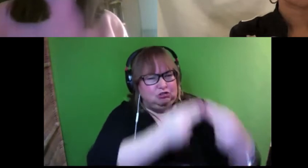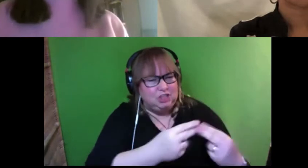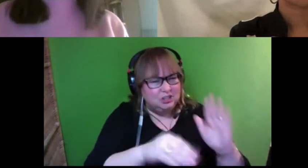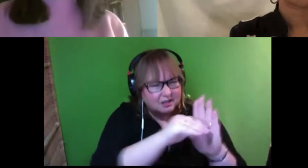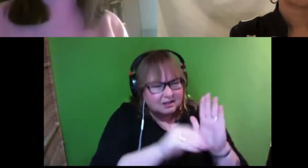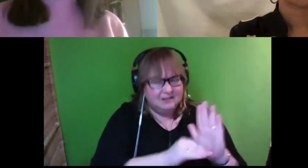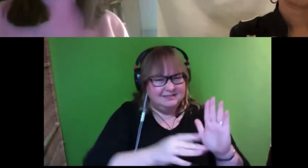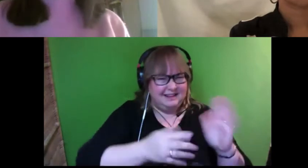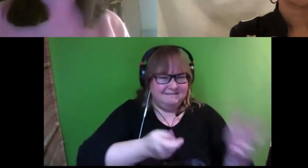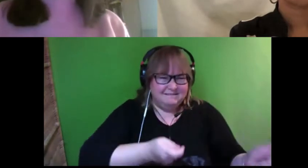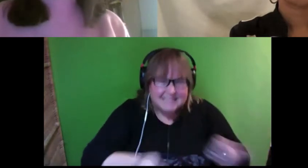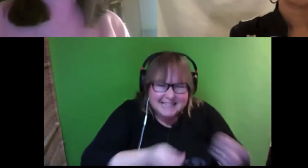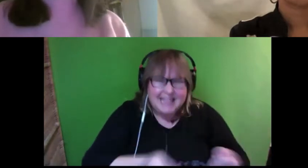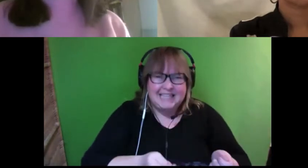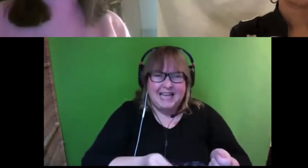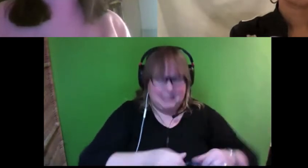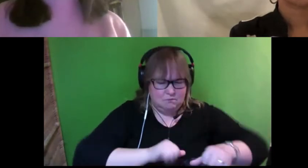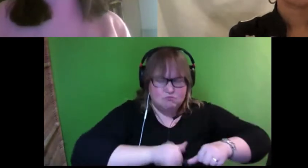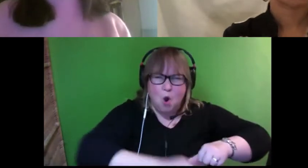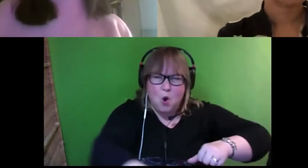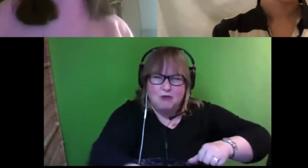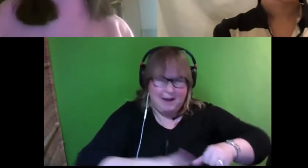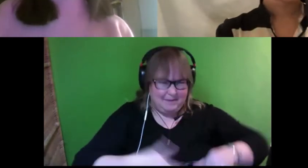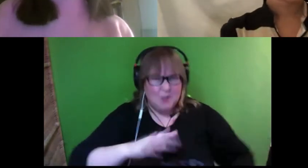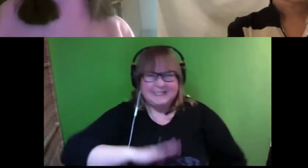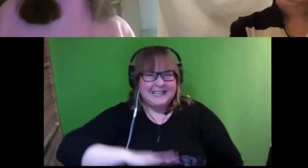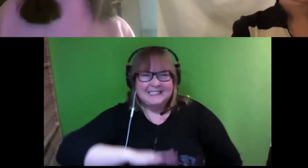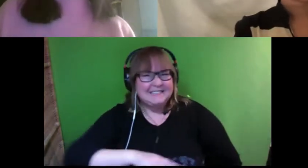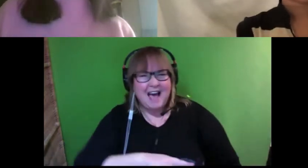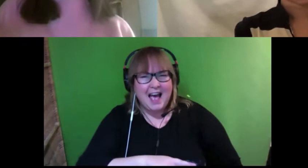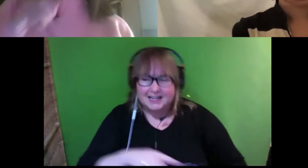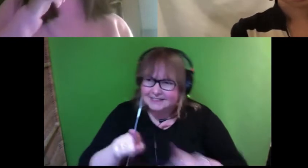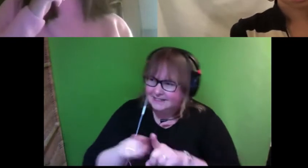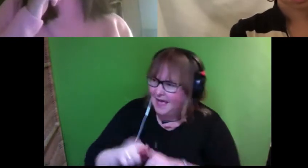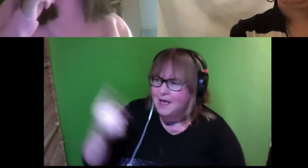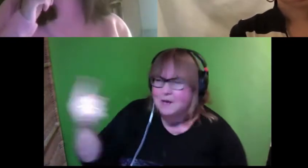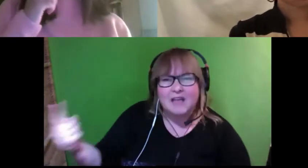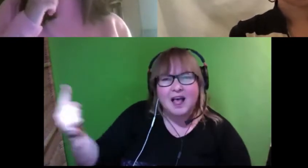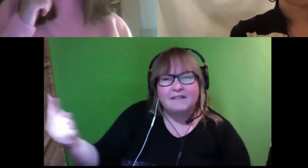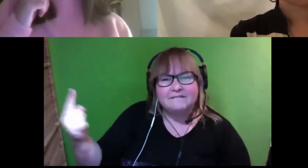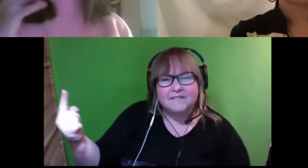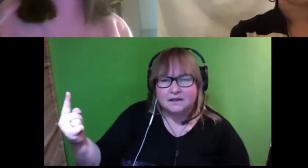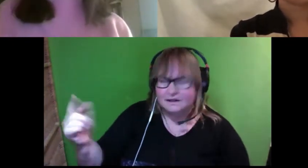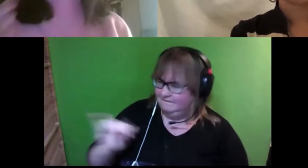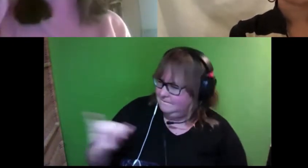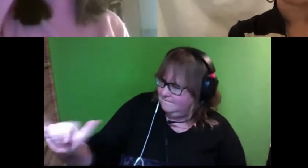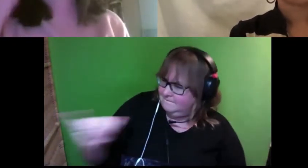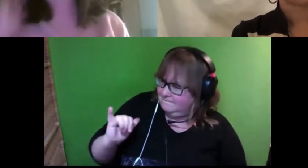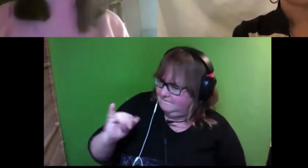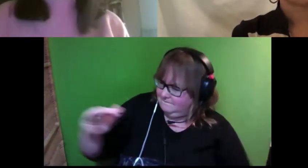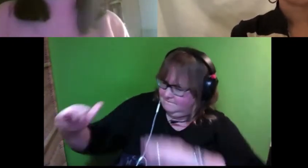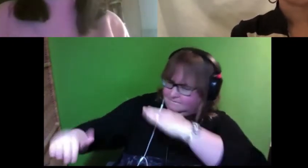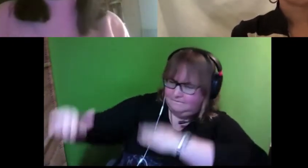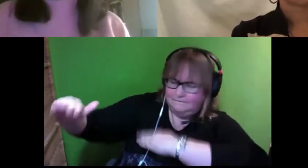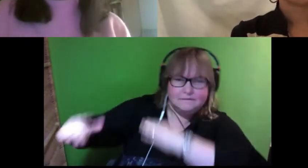and programming. And because you were experiencing it too, I could, you know, keep